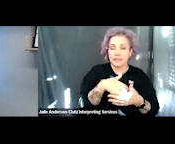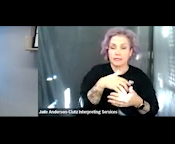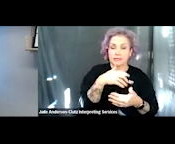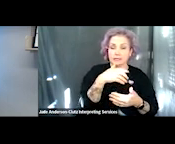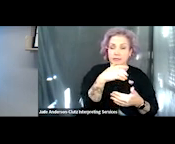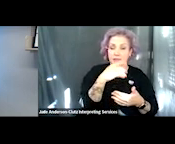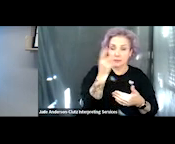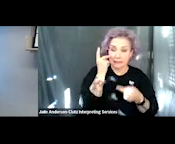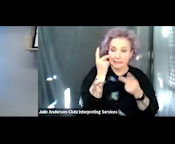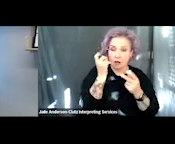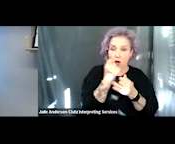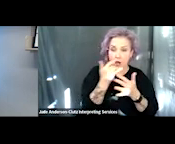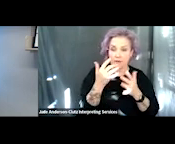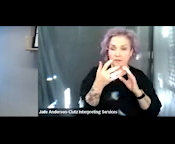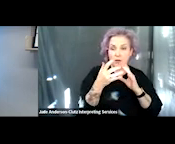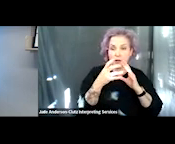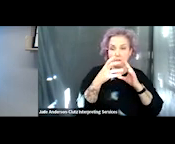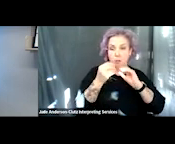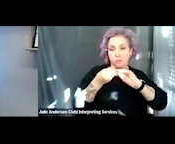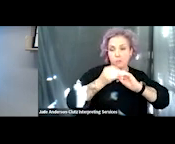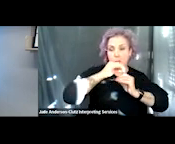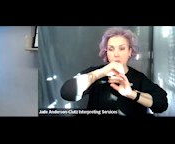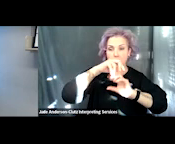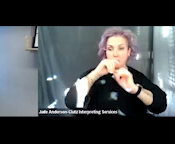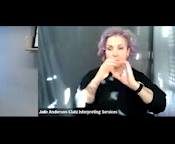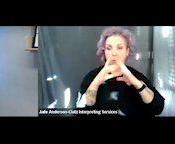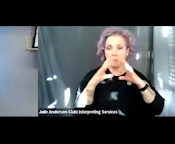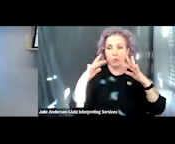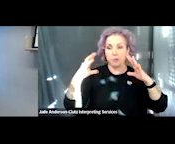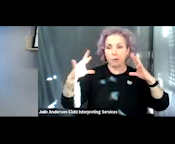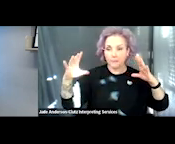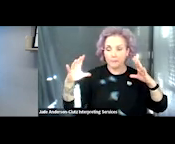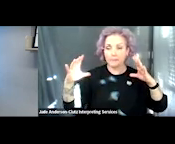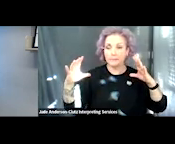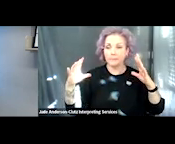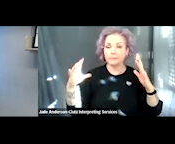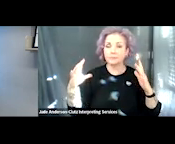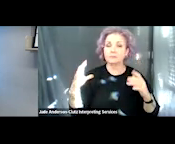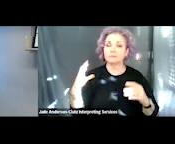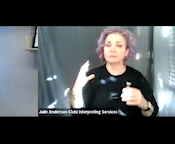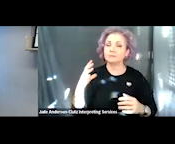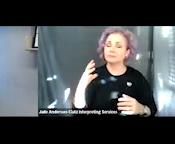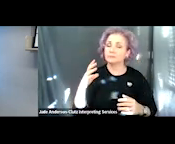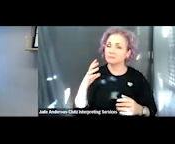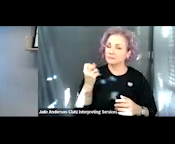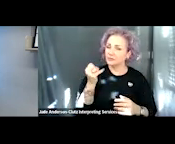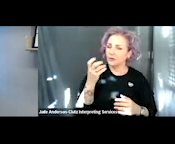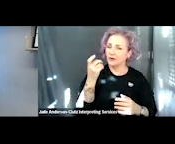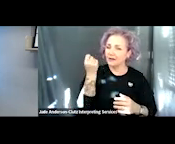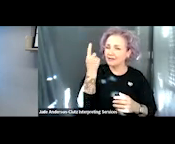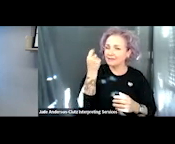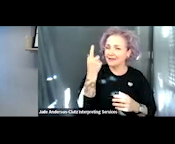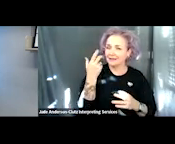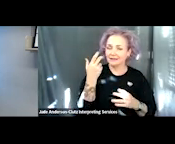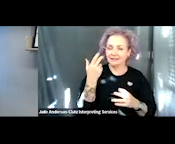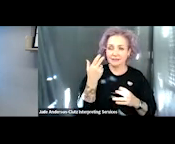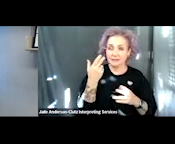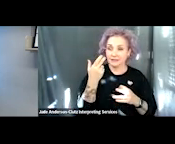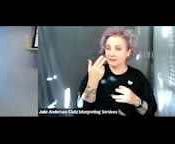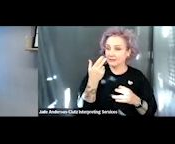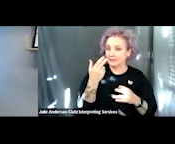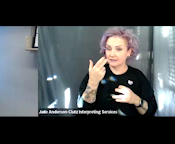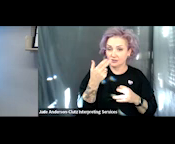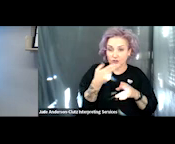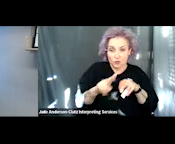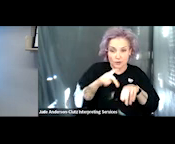takeaway that I want you to sort of think about from here is how everything is sort of condensed. So even if something happens for a very short time at